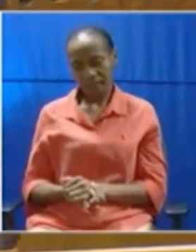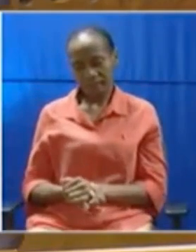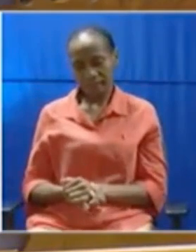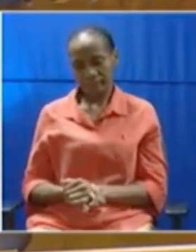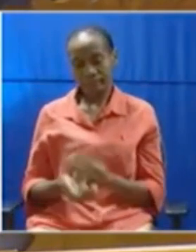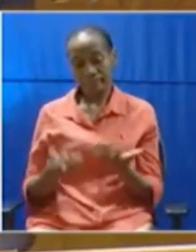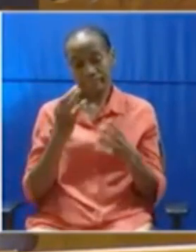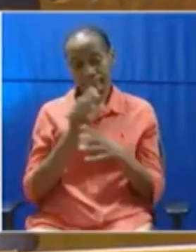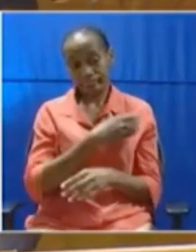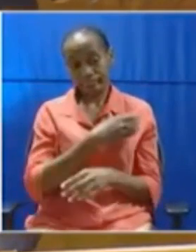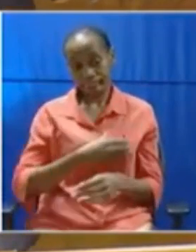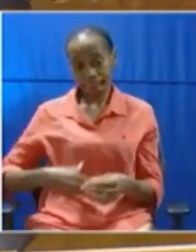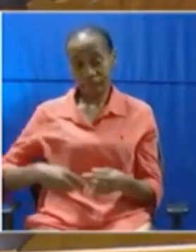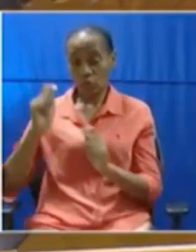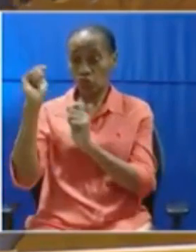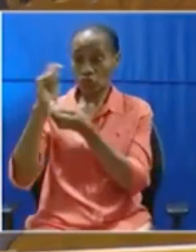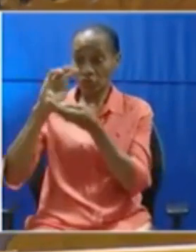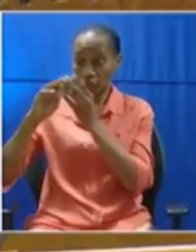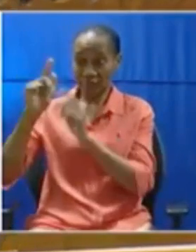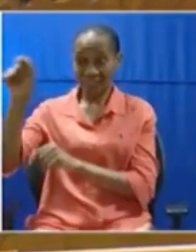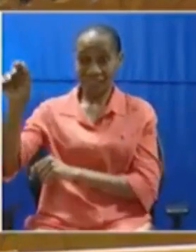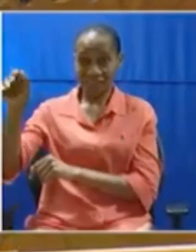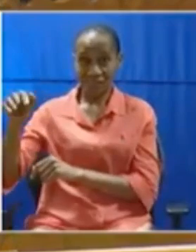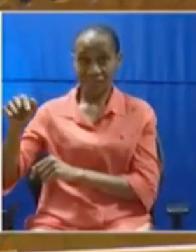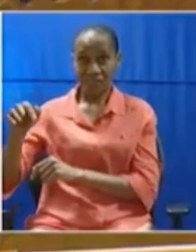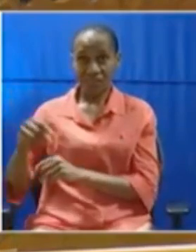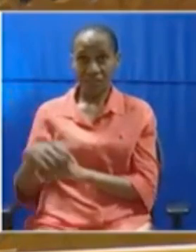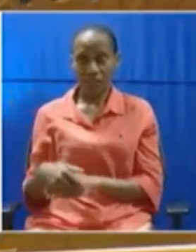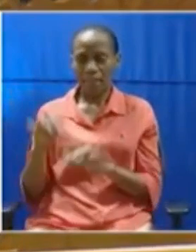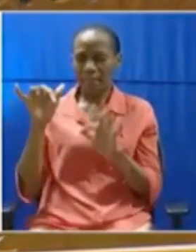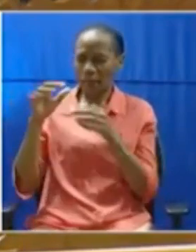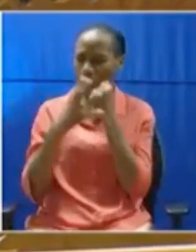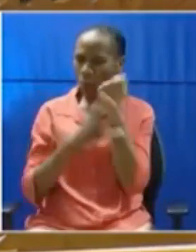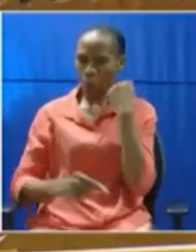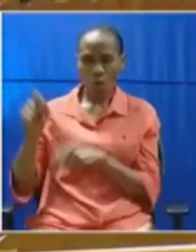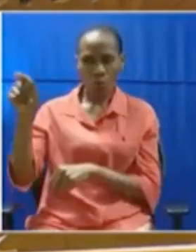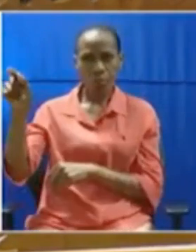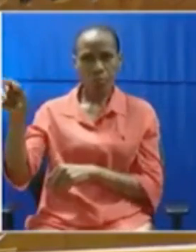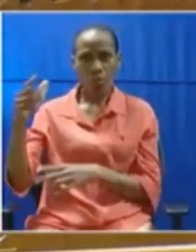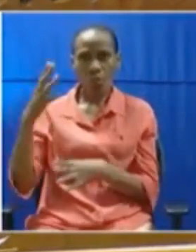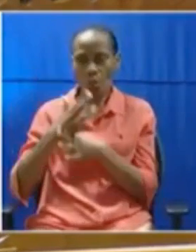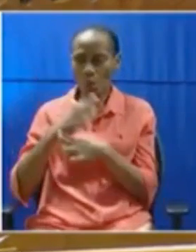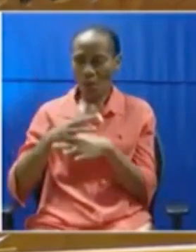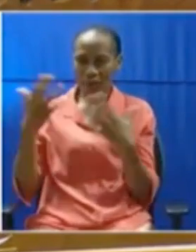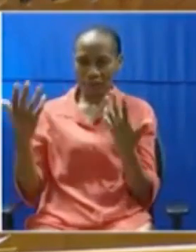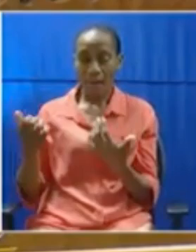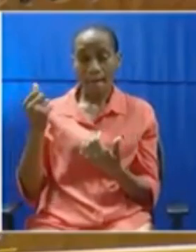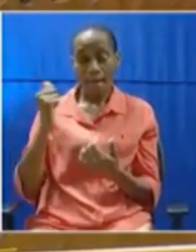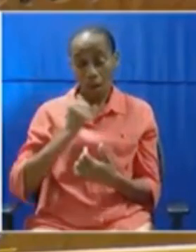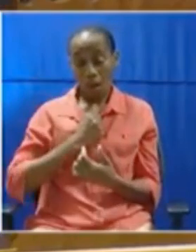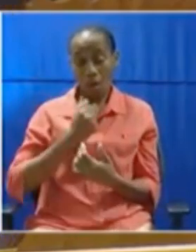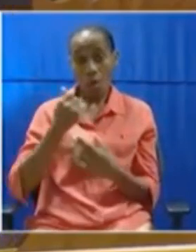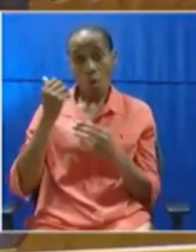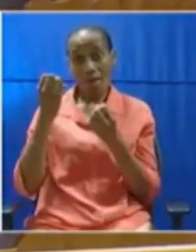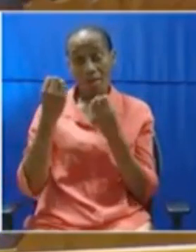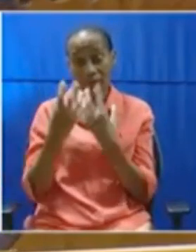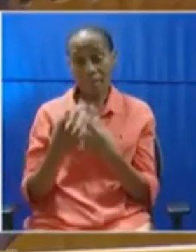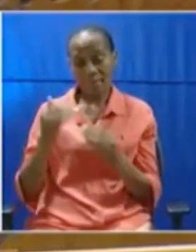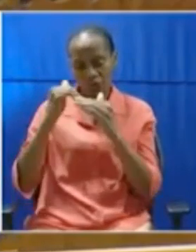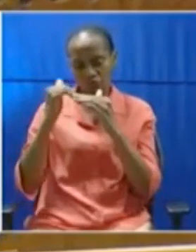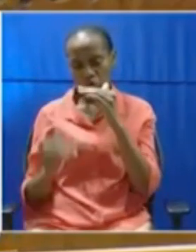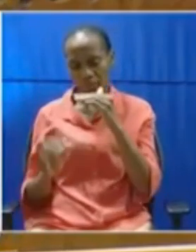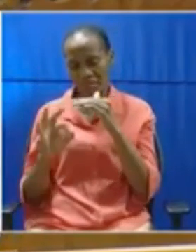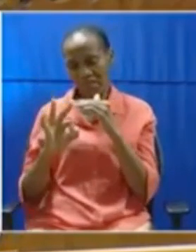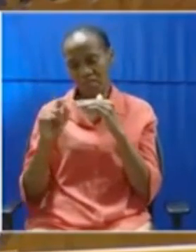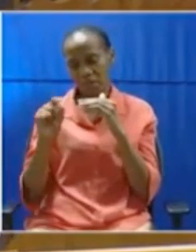Mr. President, in rural areas where people are really poor, our unemployment rate dropped by 3.4%